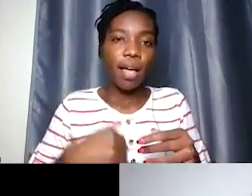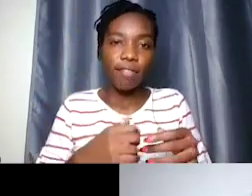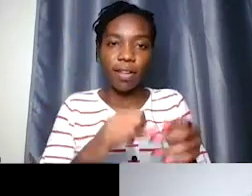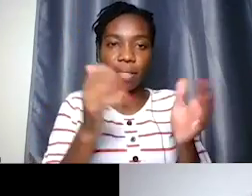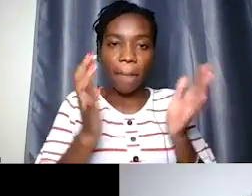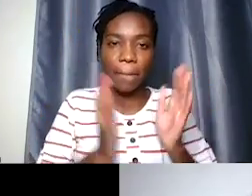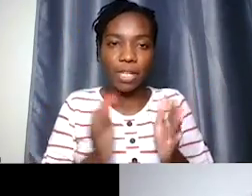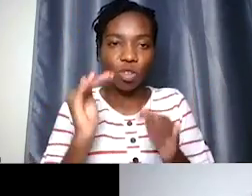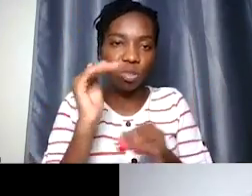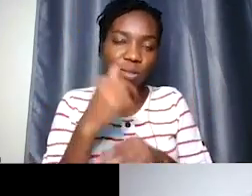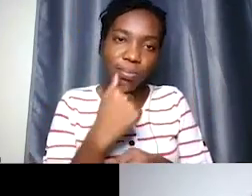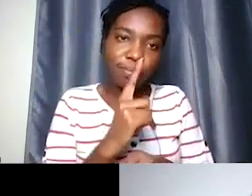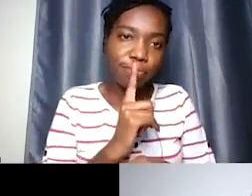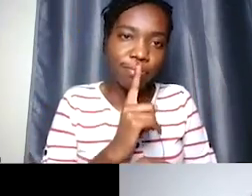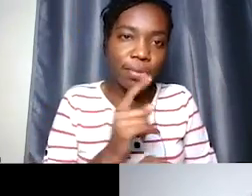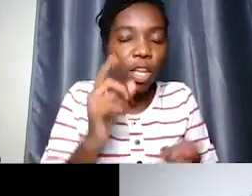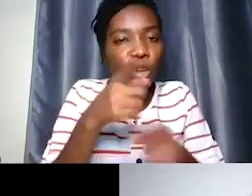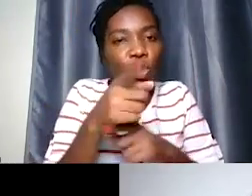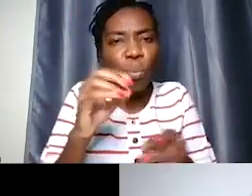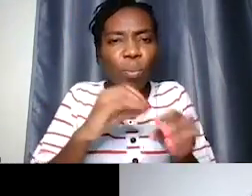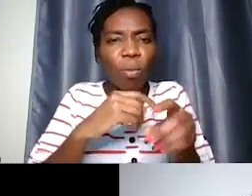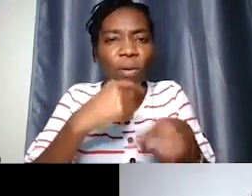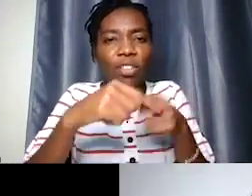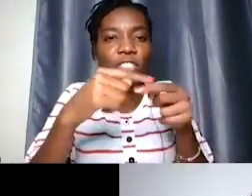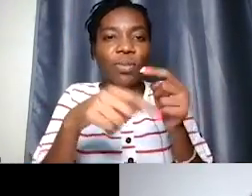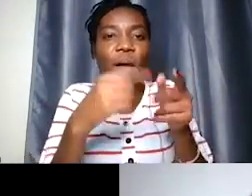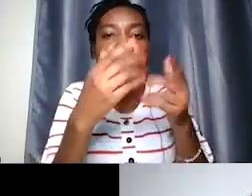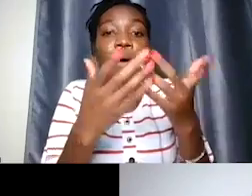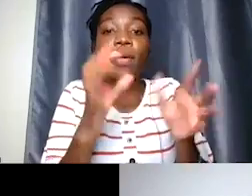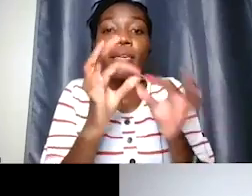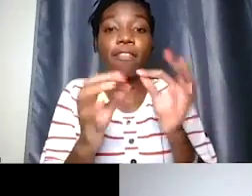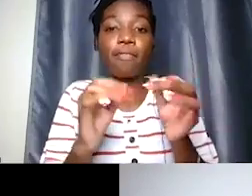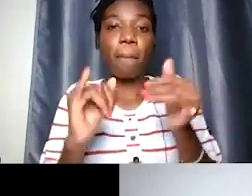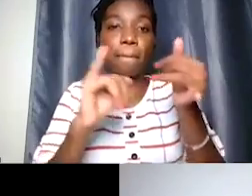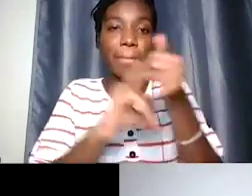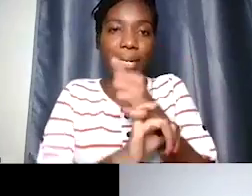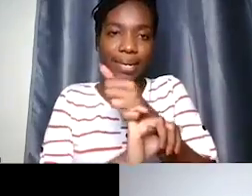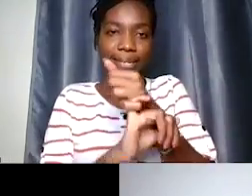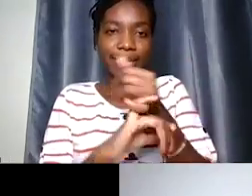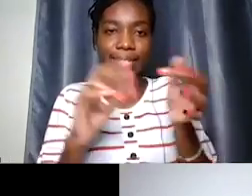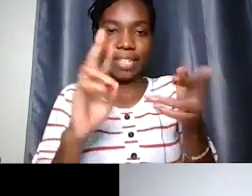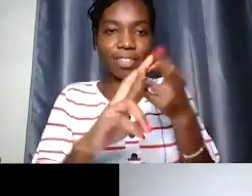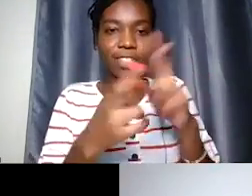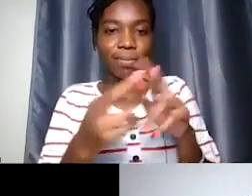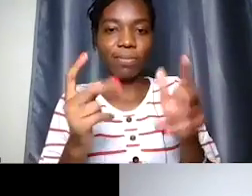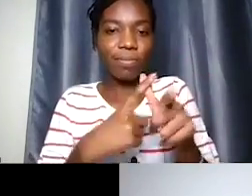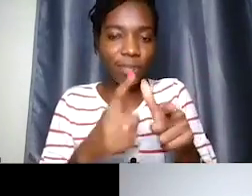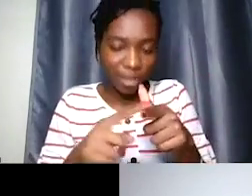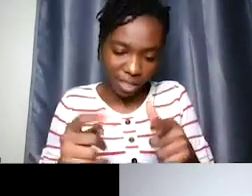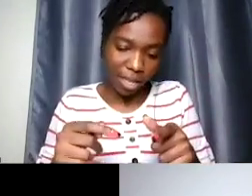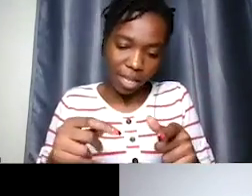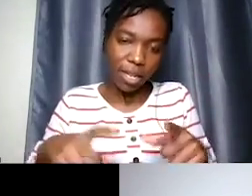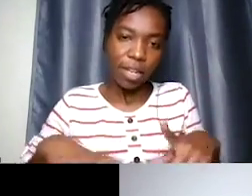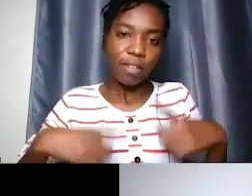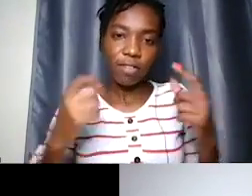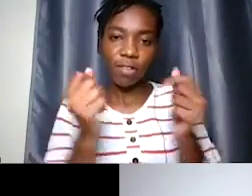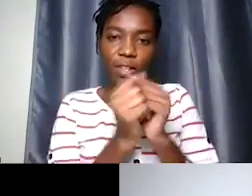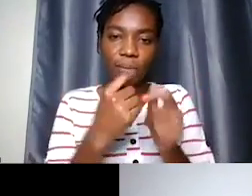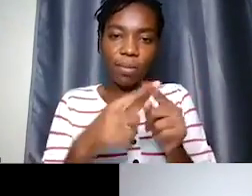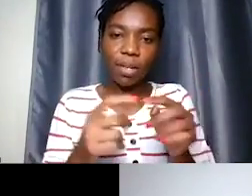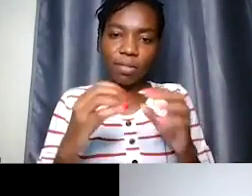move on if it's marriage relationship and you live together, but you left each other a long time ago?